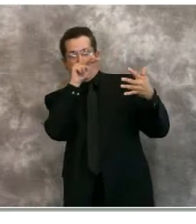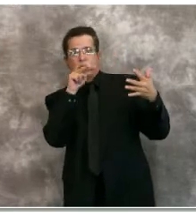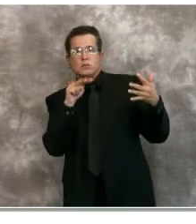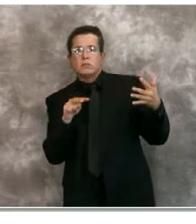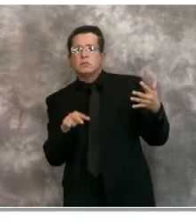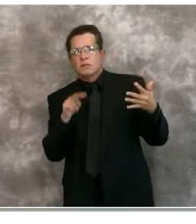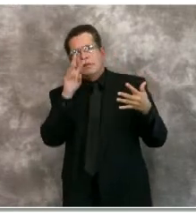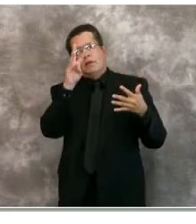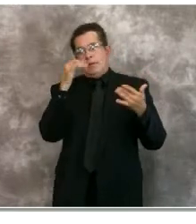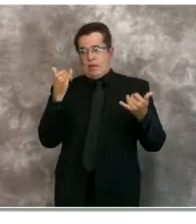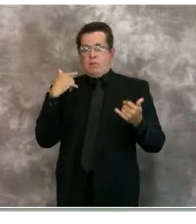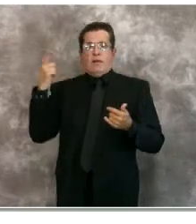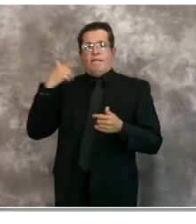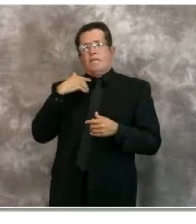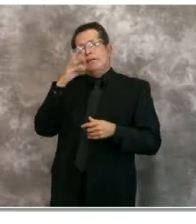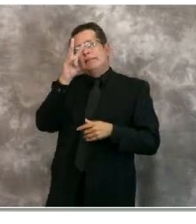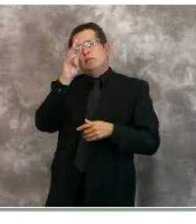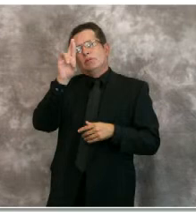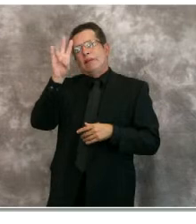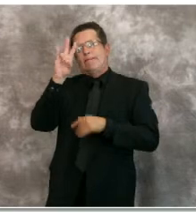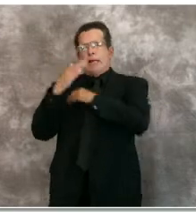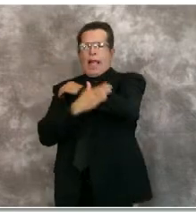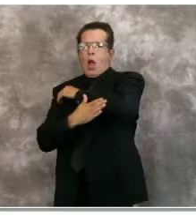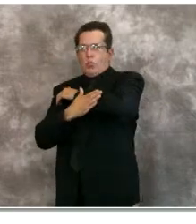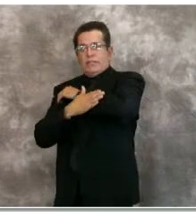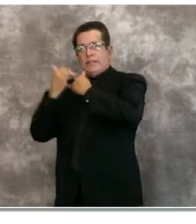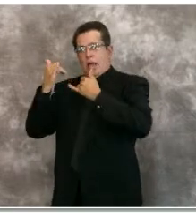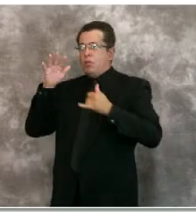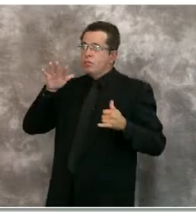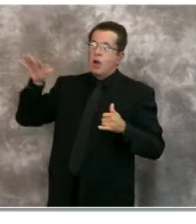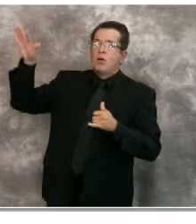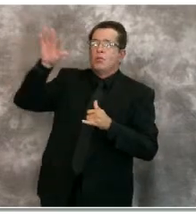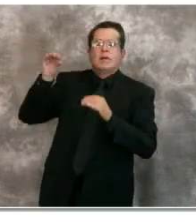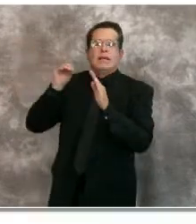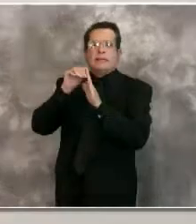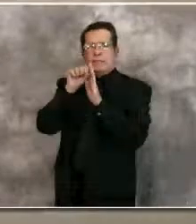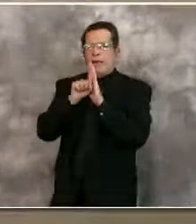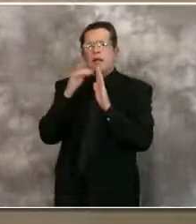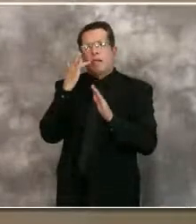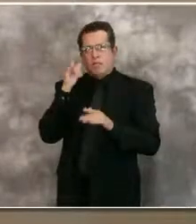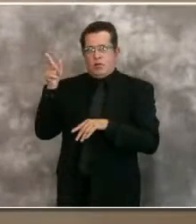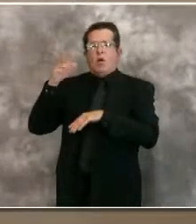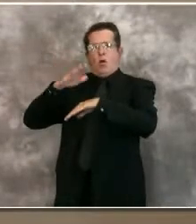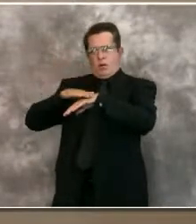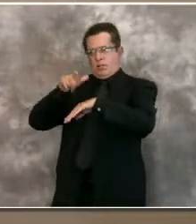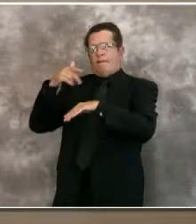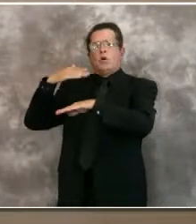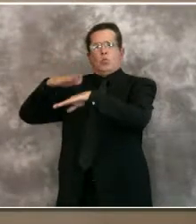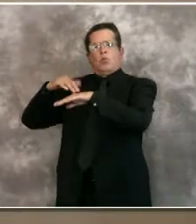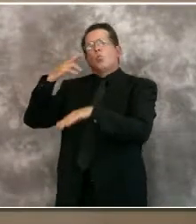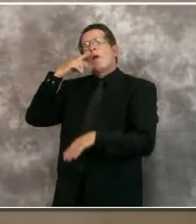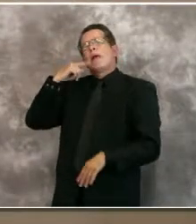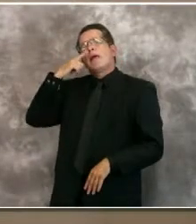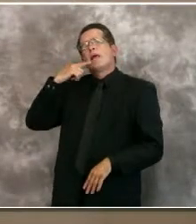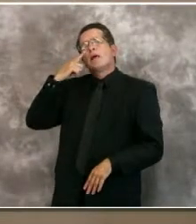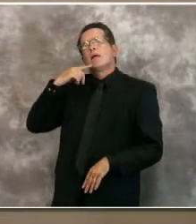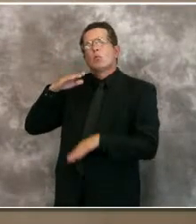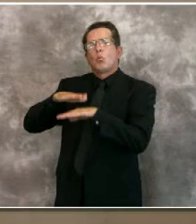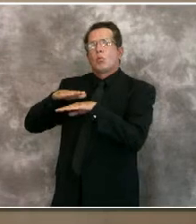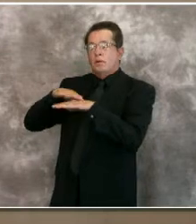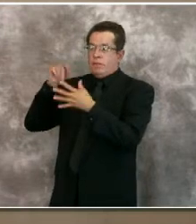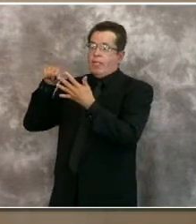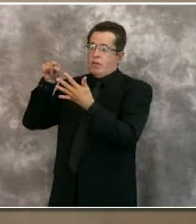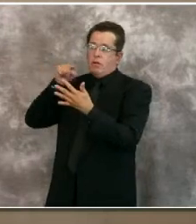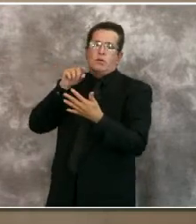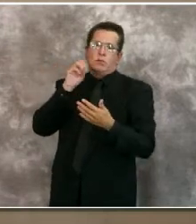counties that are on that list because the metrics are abnormal. So with that, I'd just